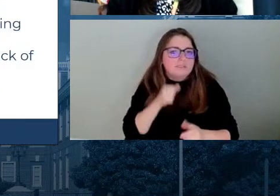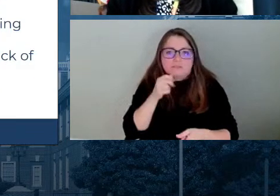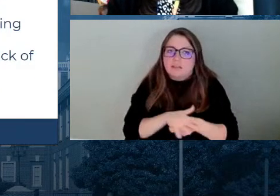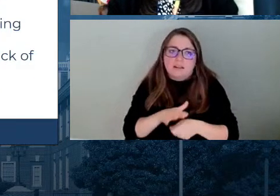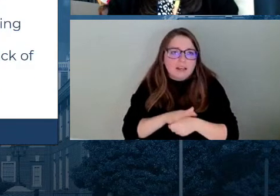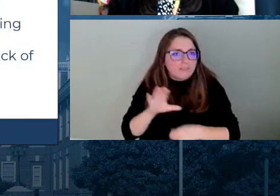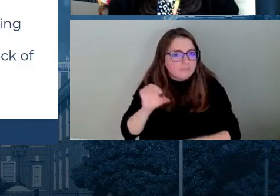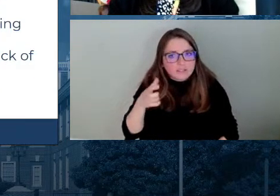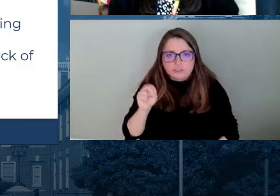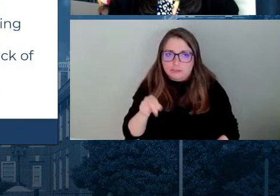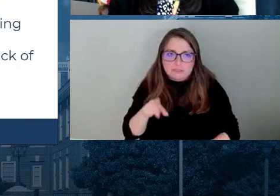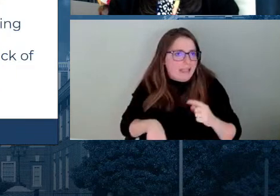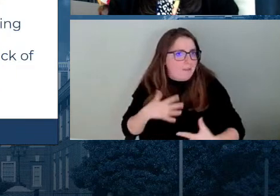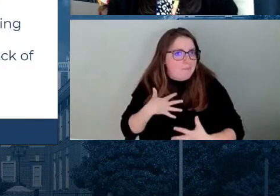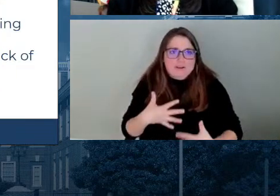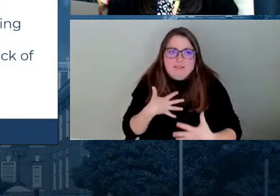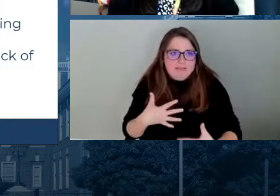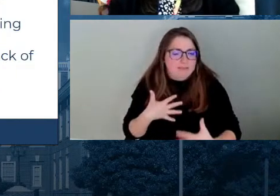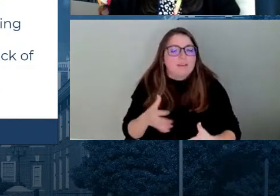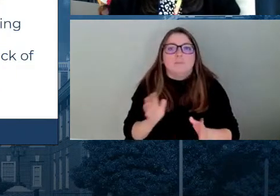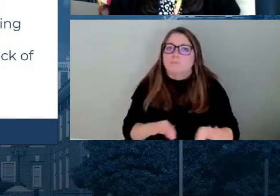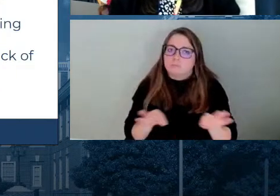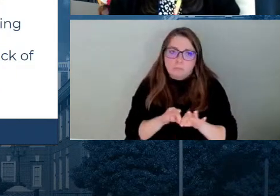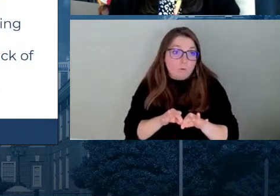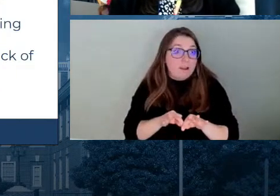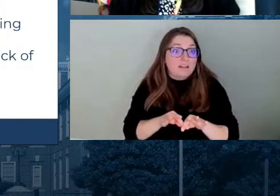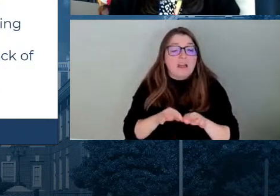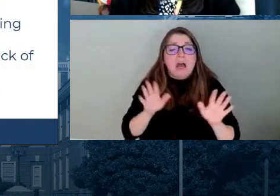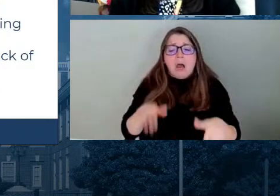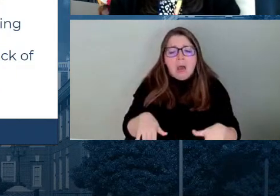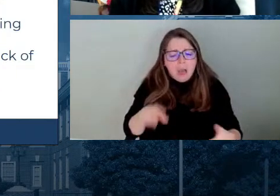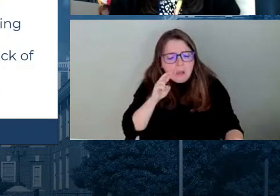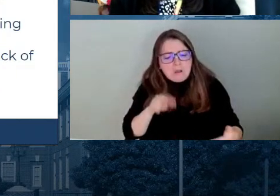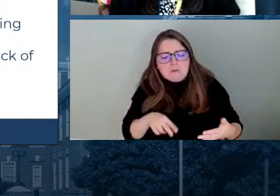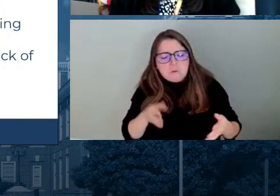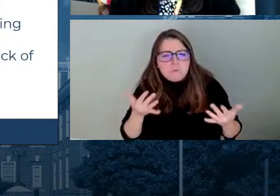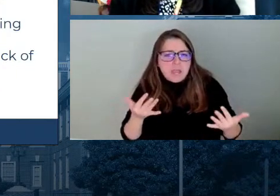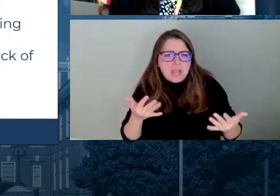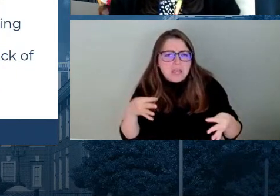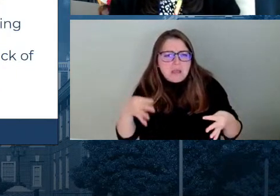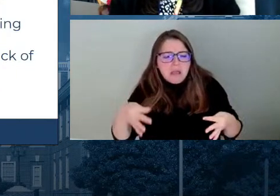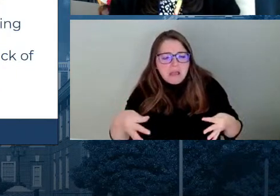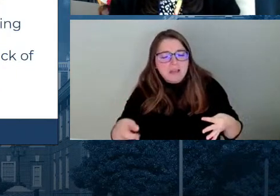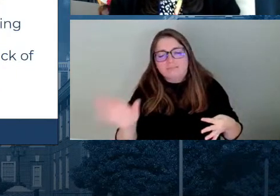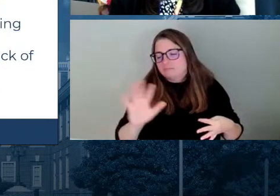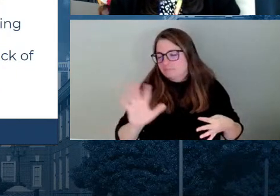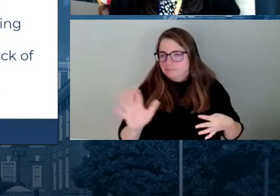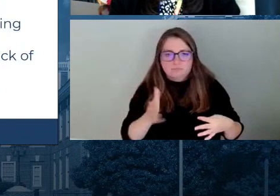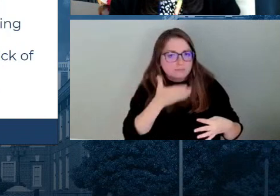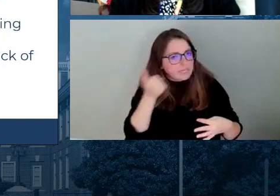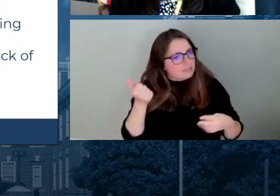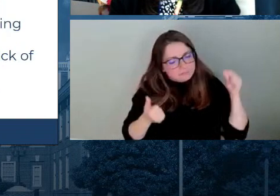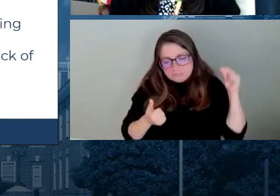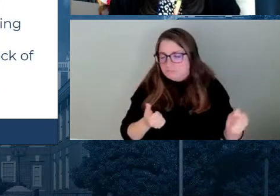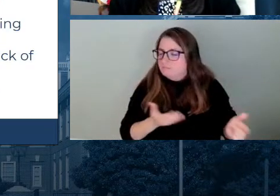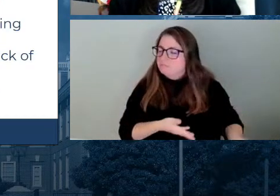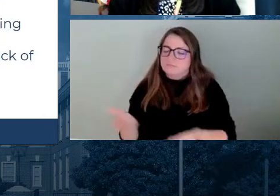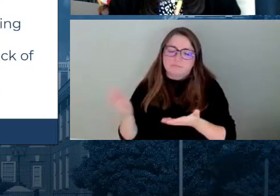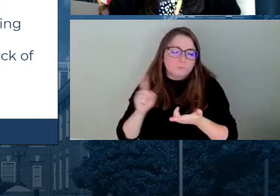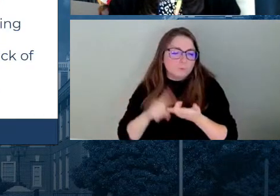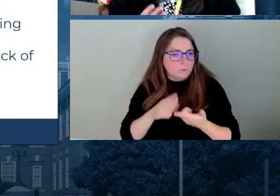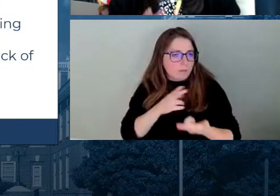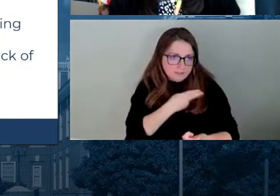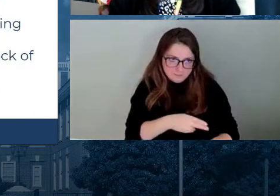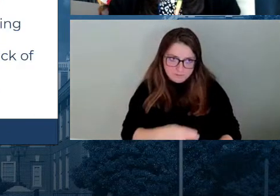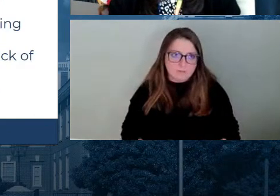wait and want people to seek emergency care as quickly as possible if your child is, again, struggling to breathe or again,